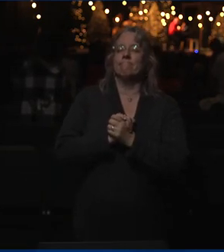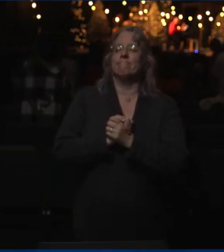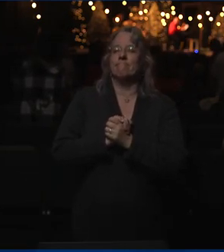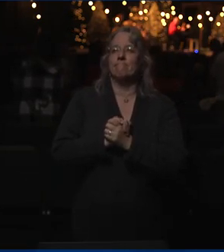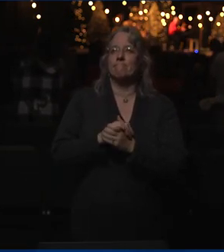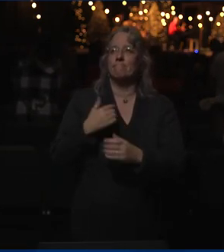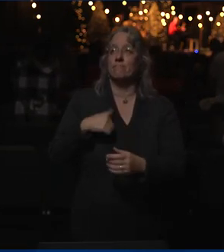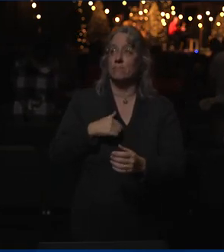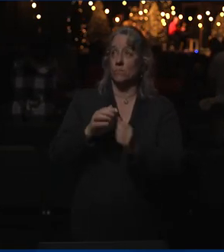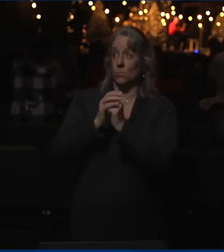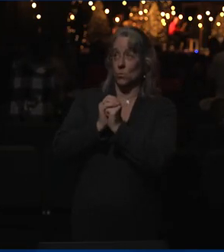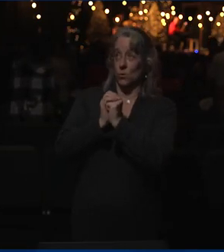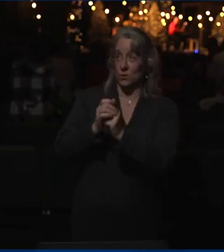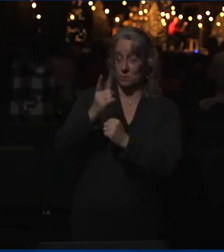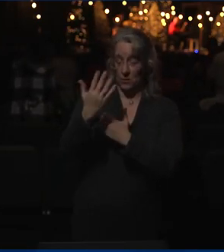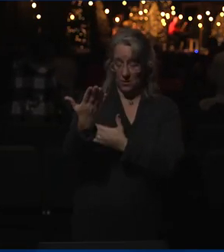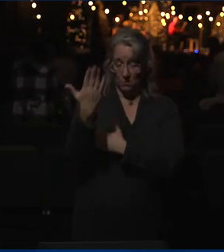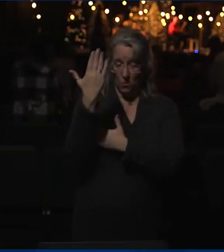worship you this morning.